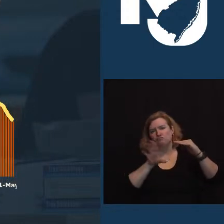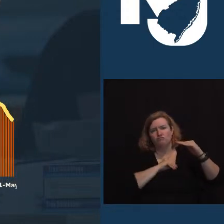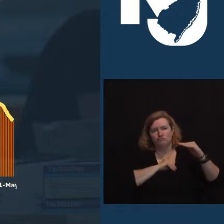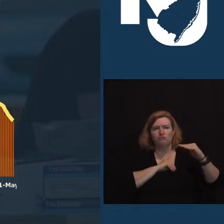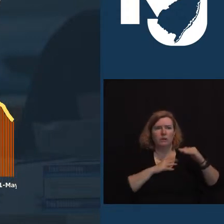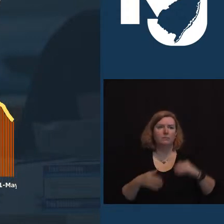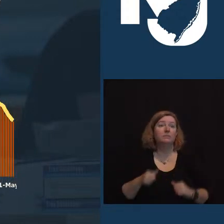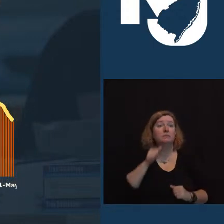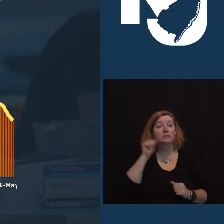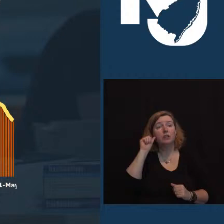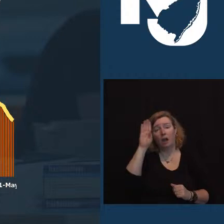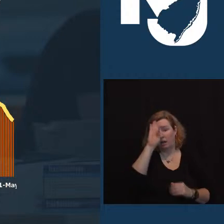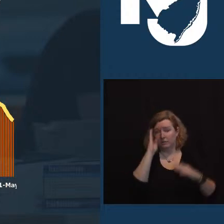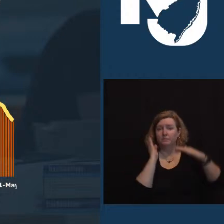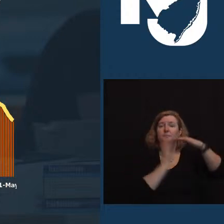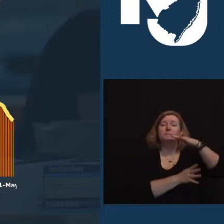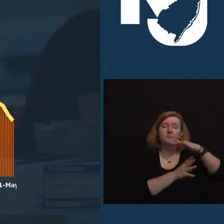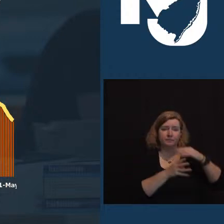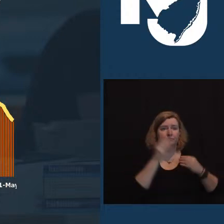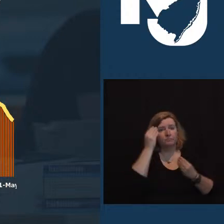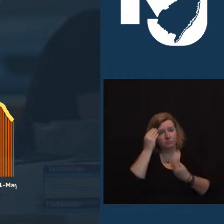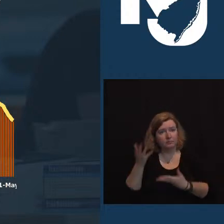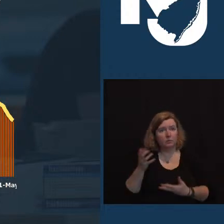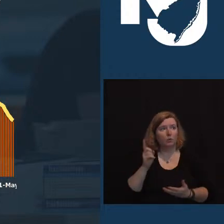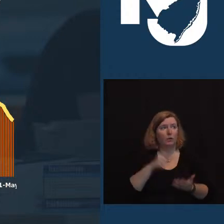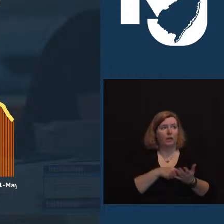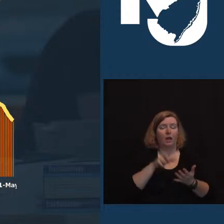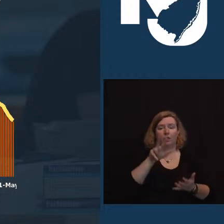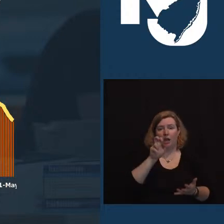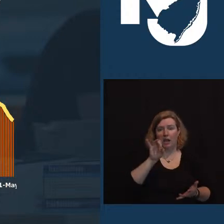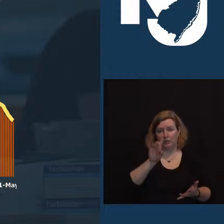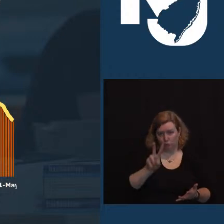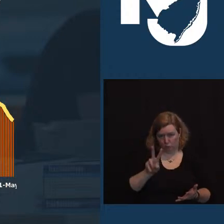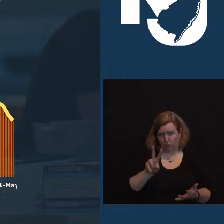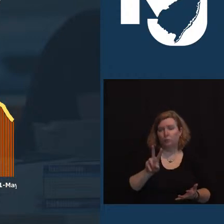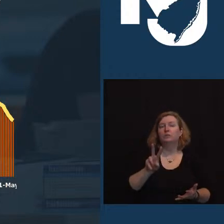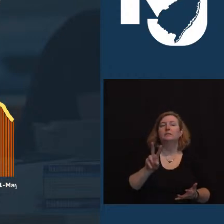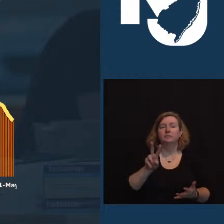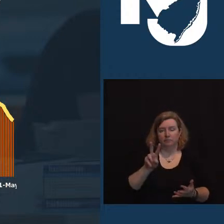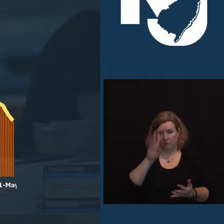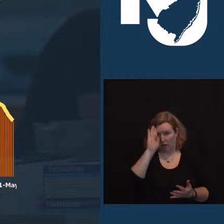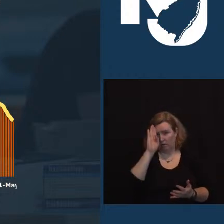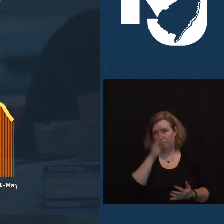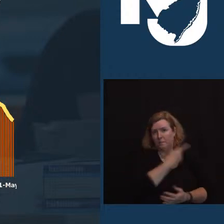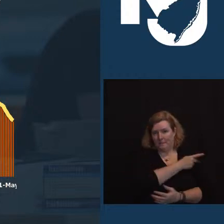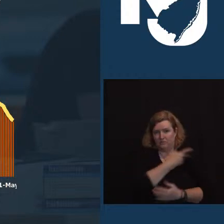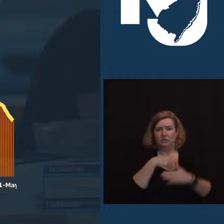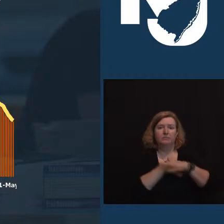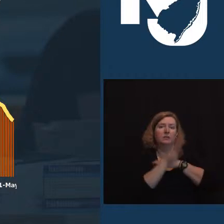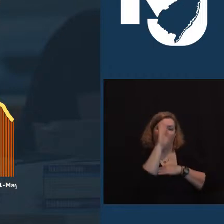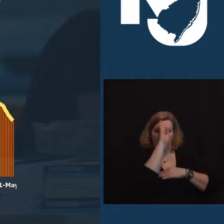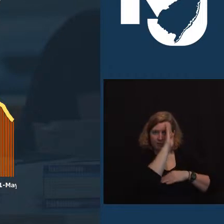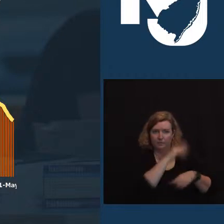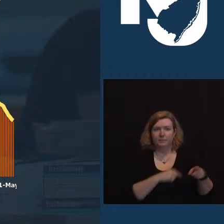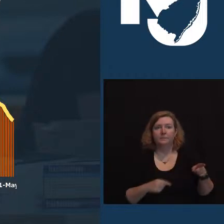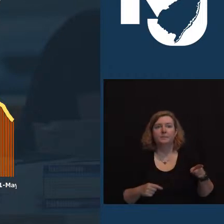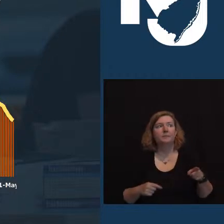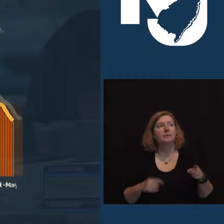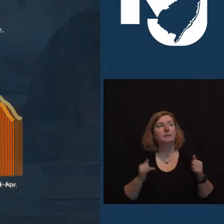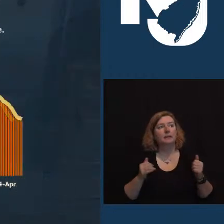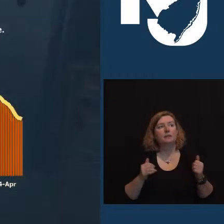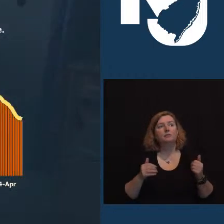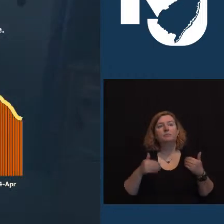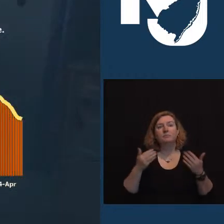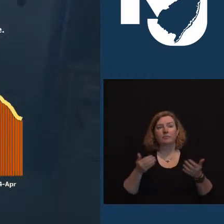of 1,382 patients. 1,267 of them were confirmed COVID positive.